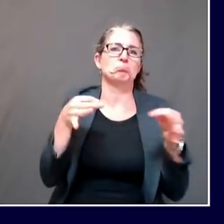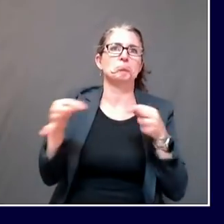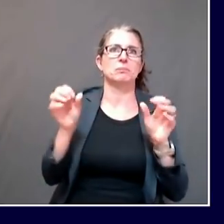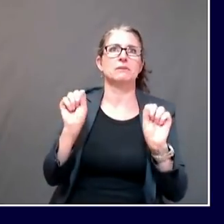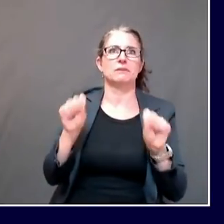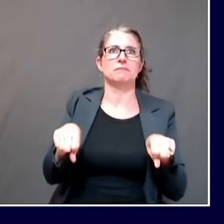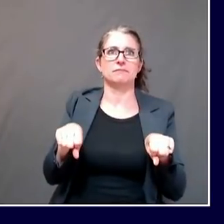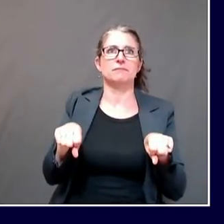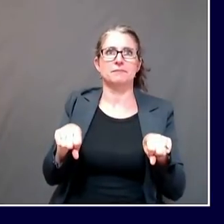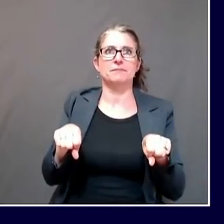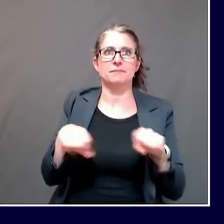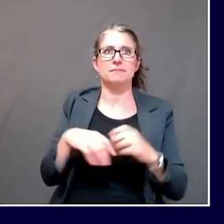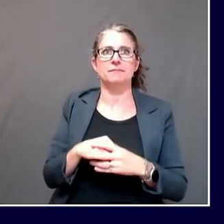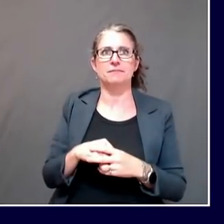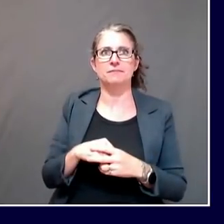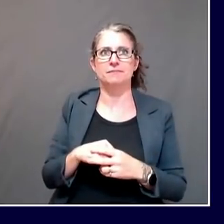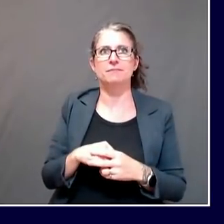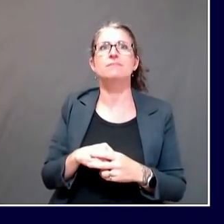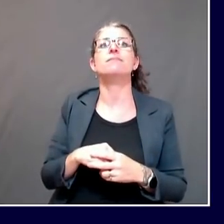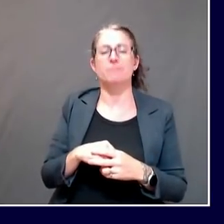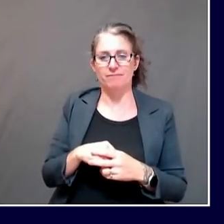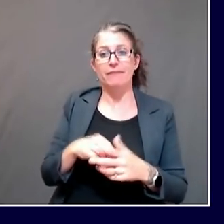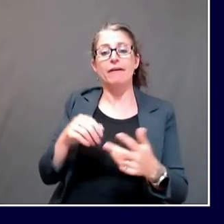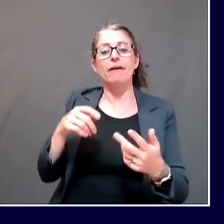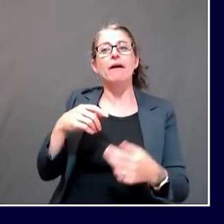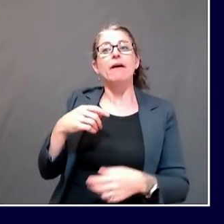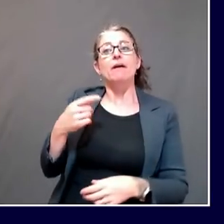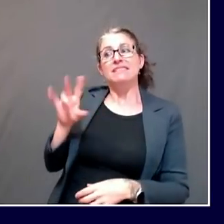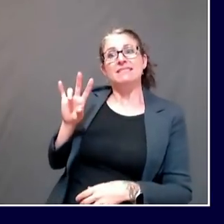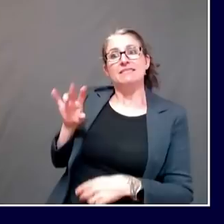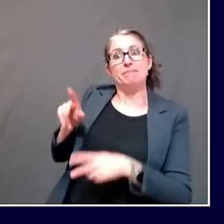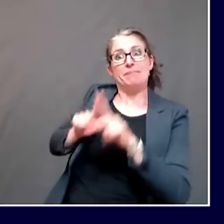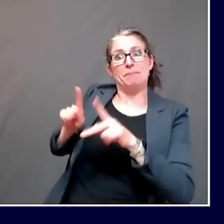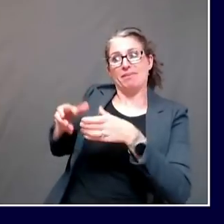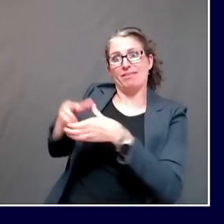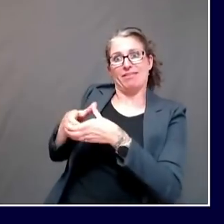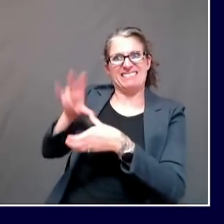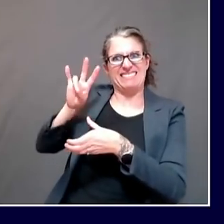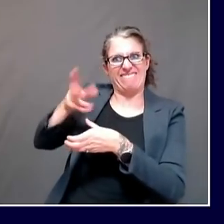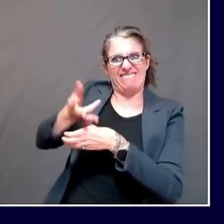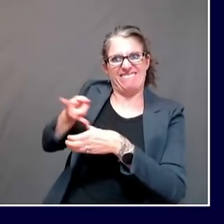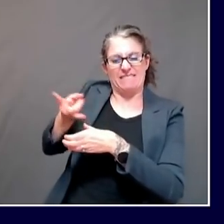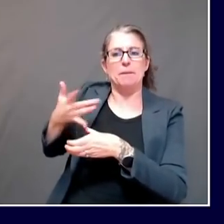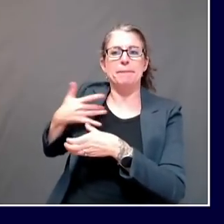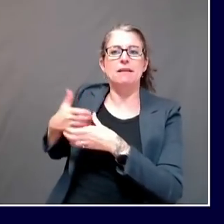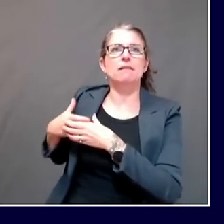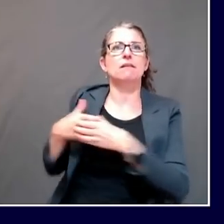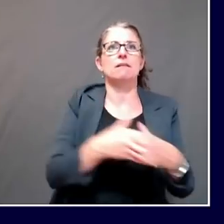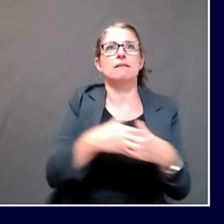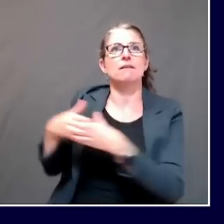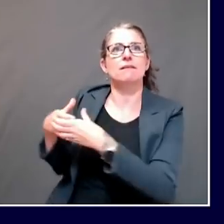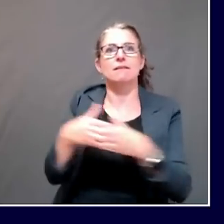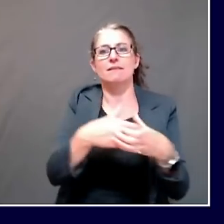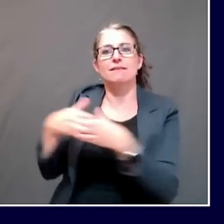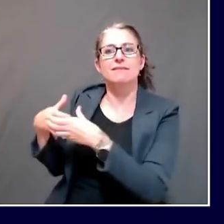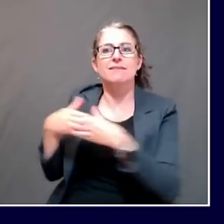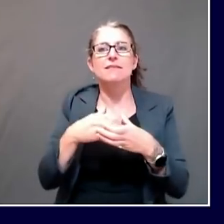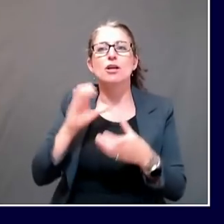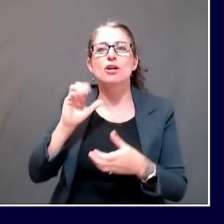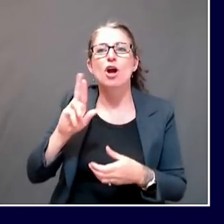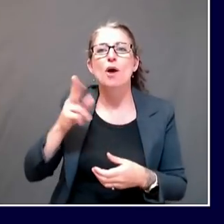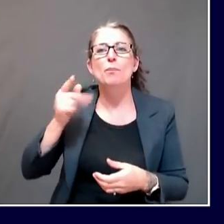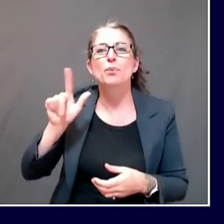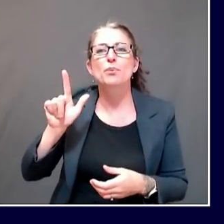individuals who commuted together from Sanford to the Naval Shipyard. There was a commuting van that occurred where